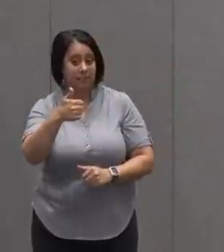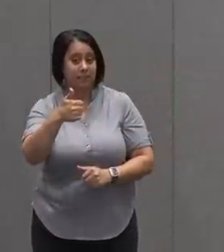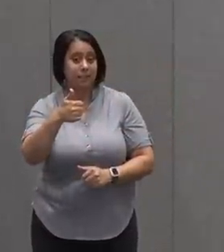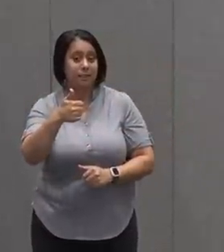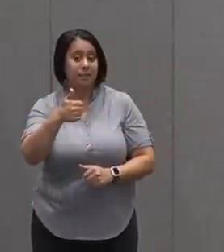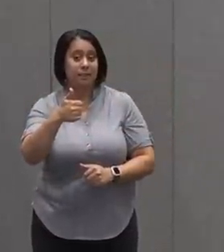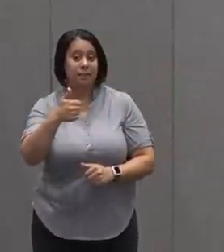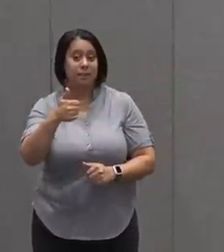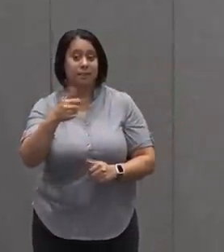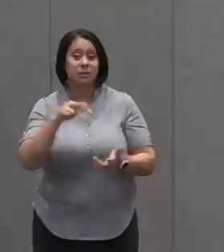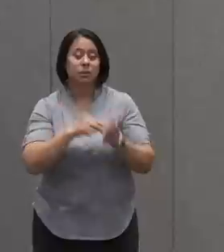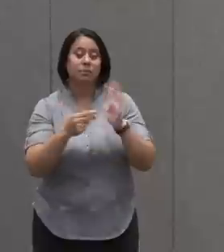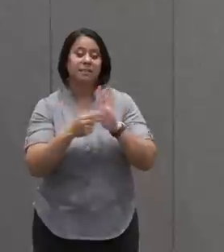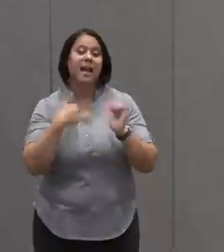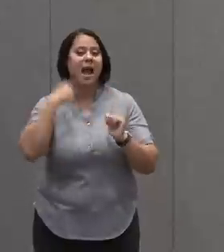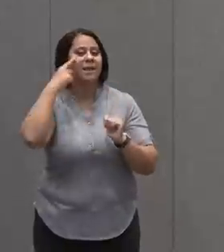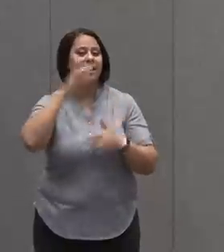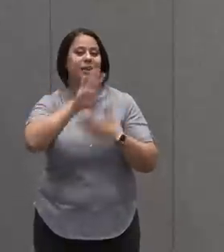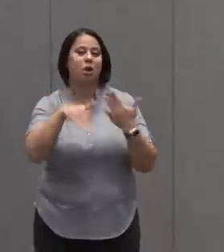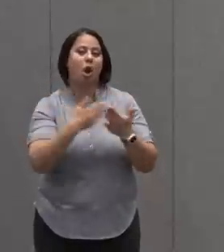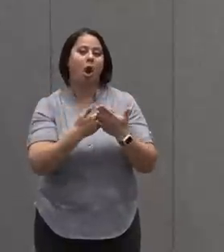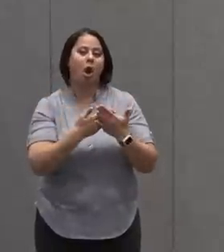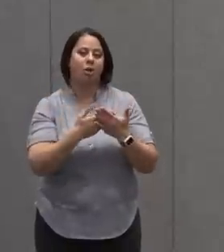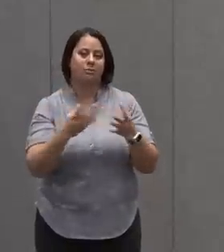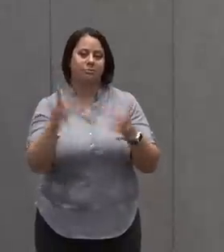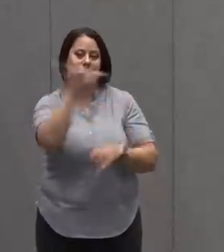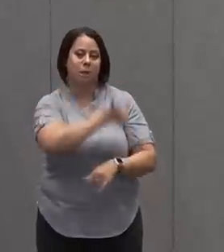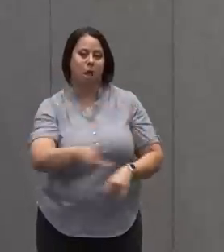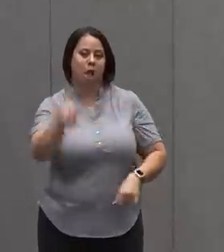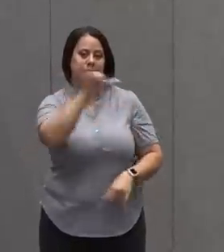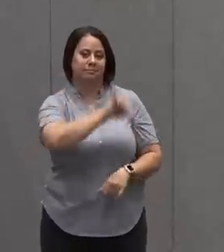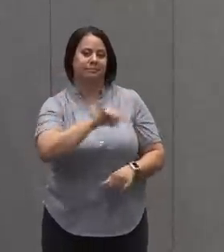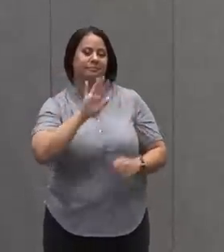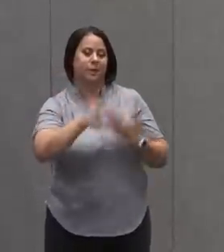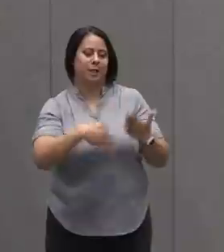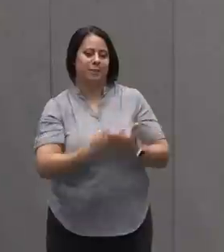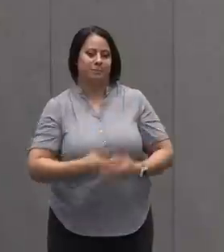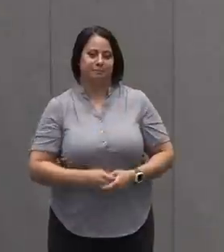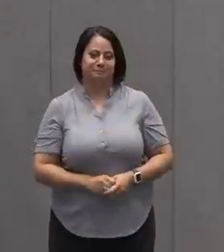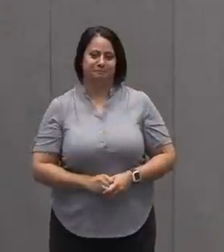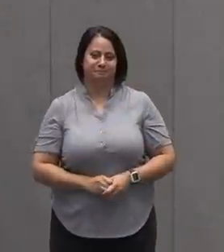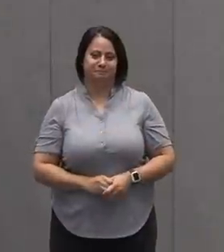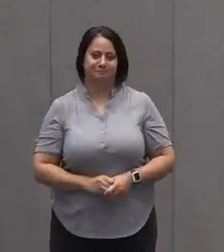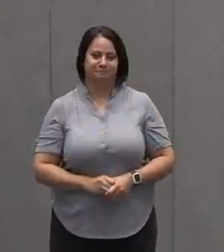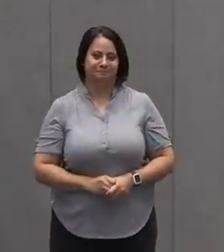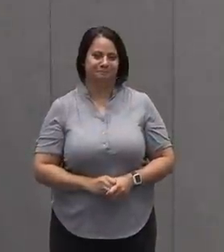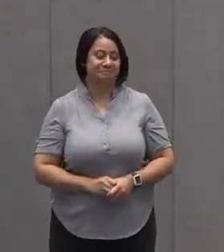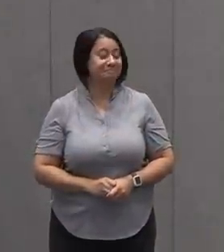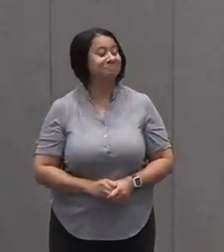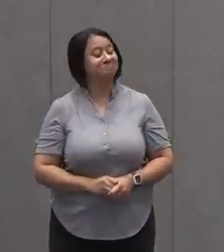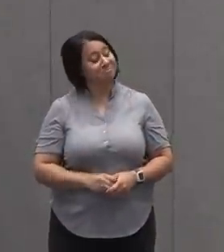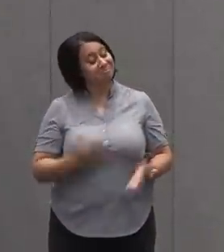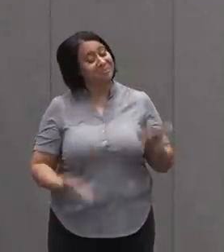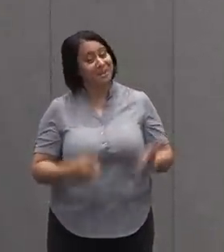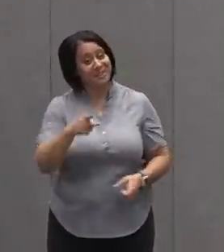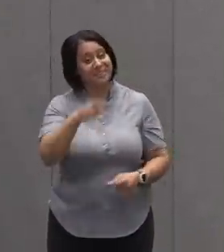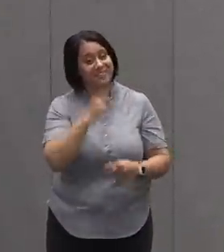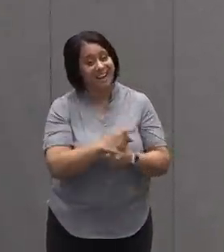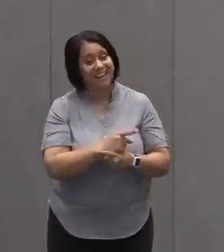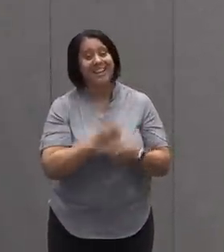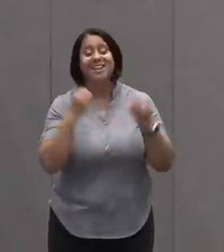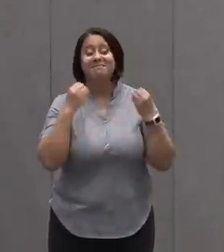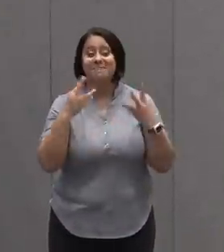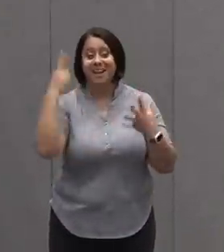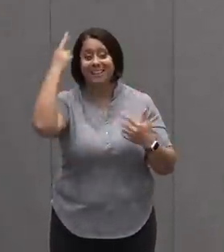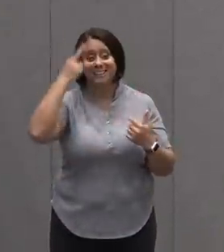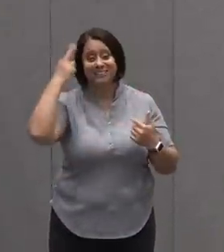them don't belong. You're probably right. I think there's a reason we could come up for a lot of different ways on